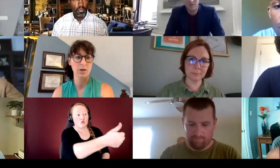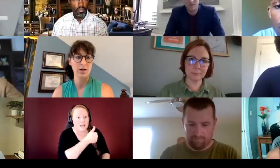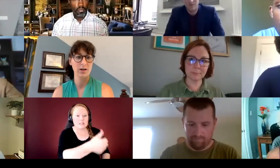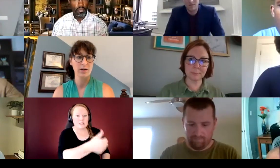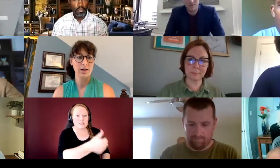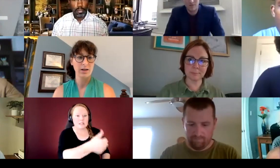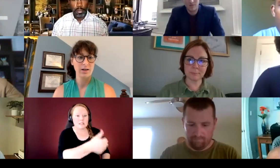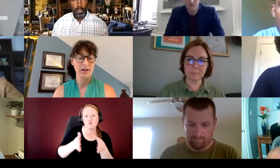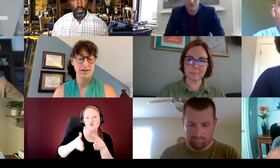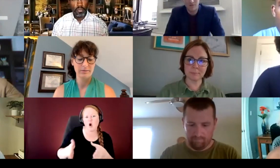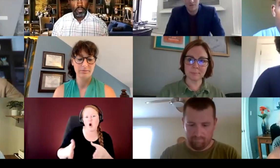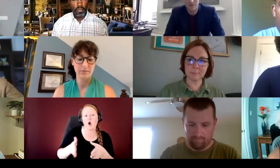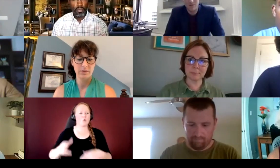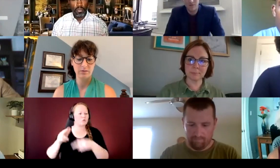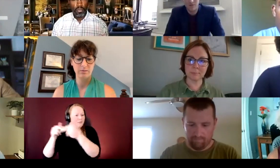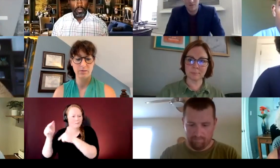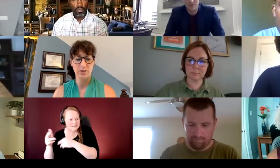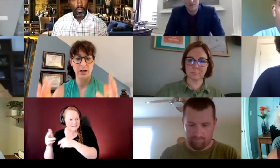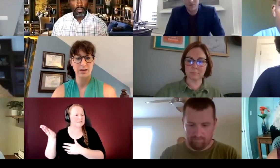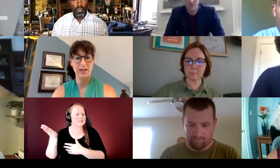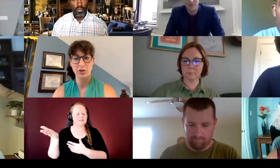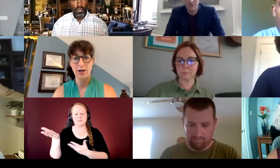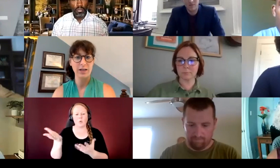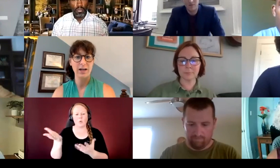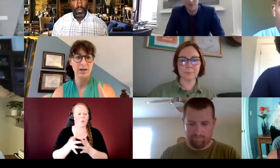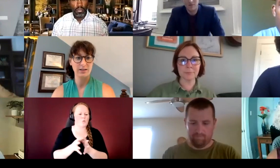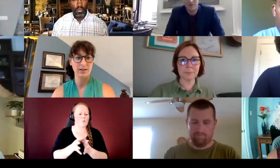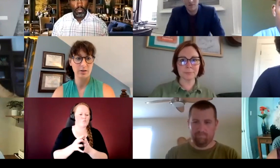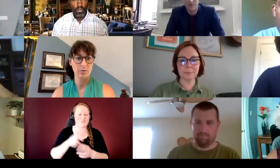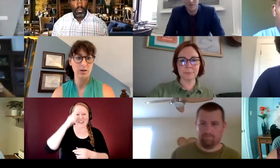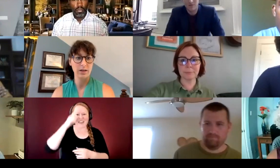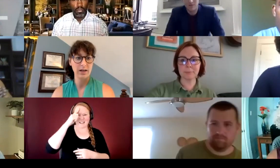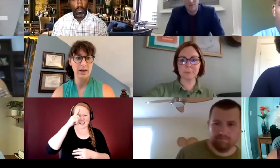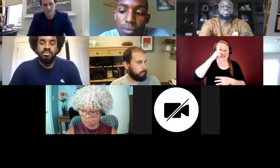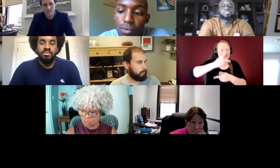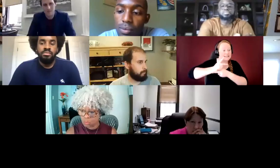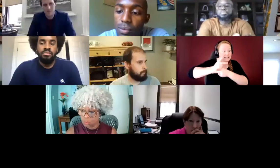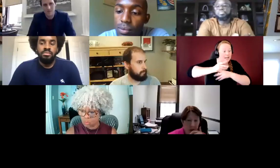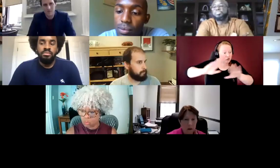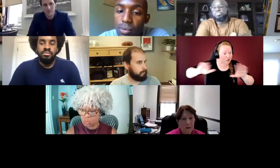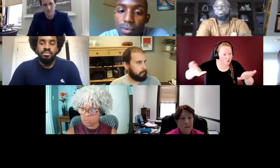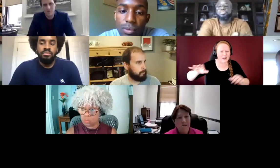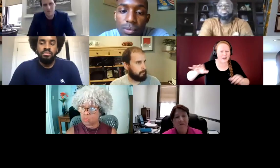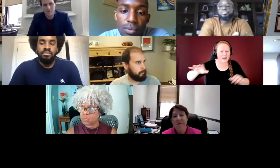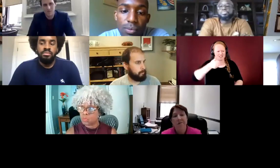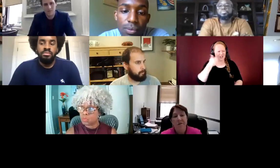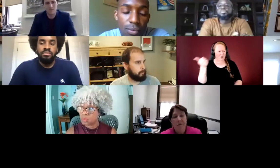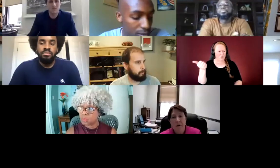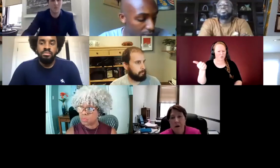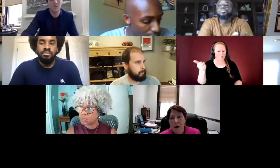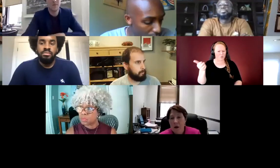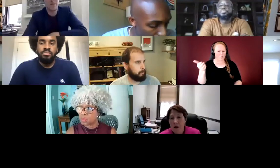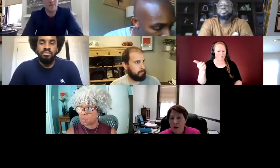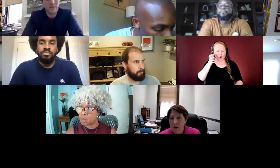and mortar. I think childcare is another one that we've heard a lot